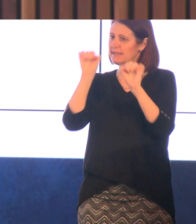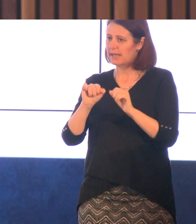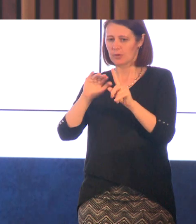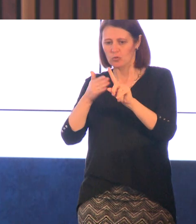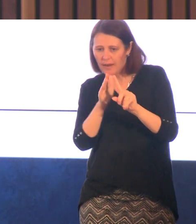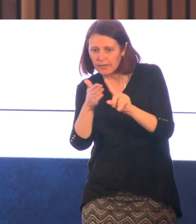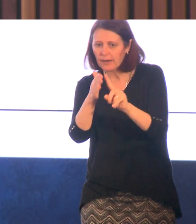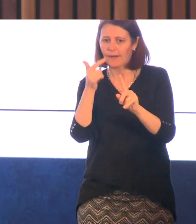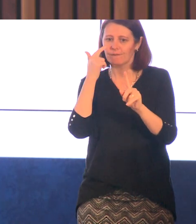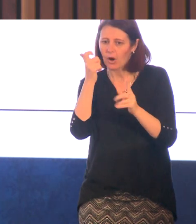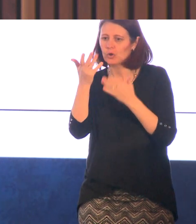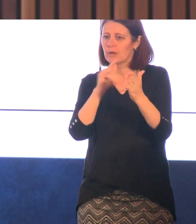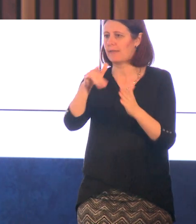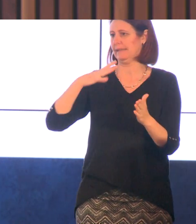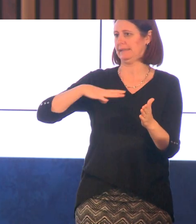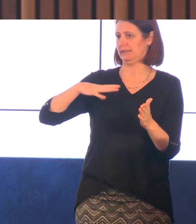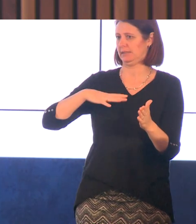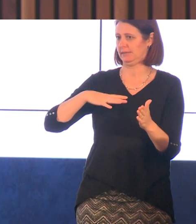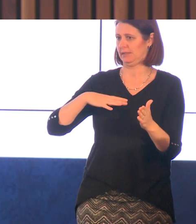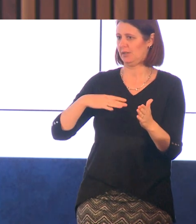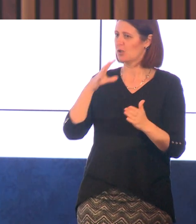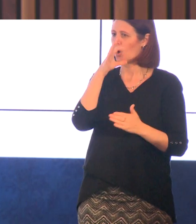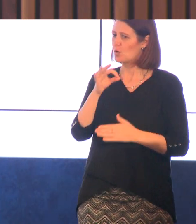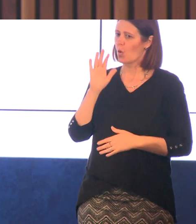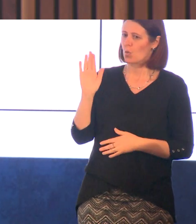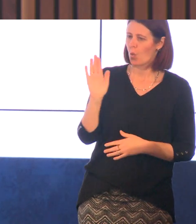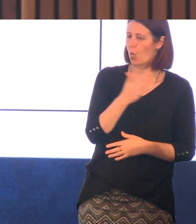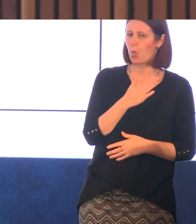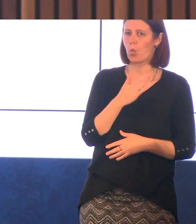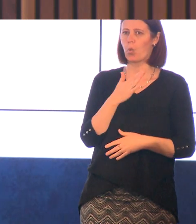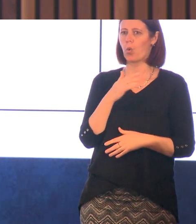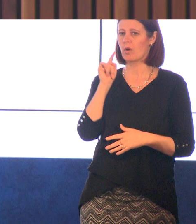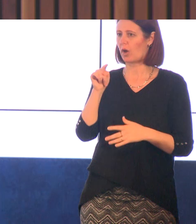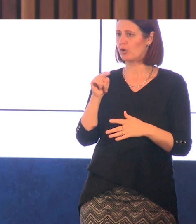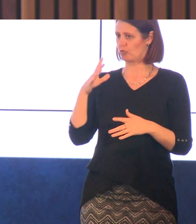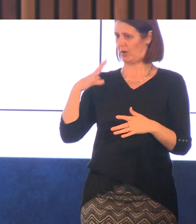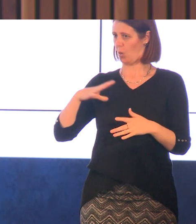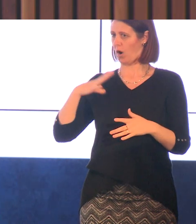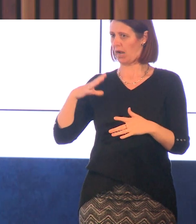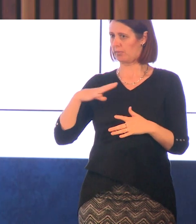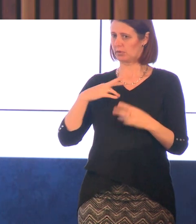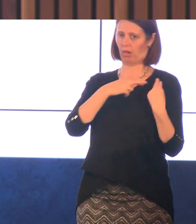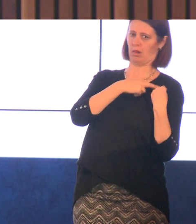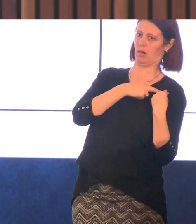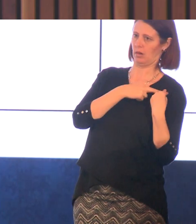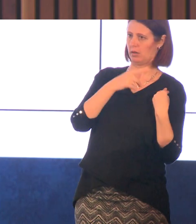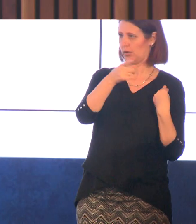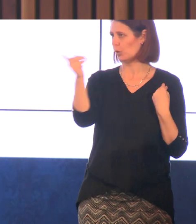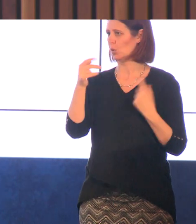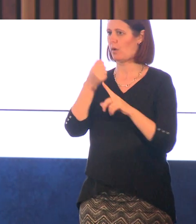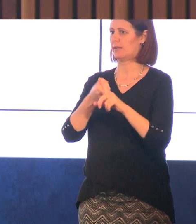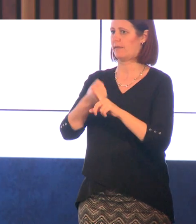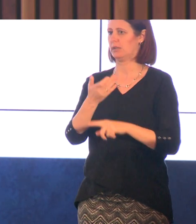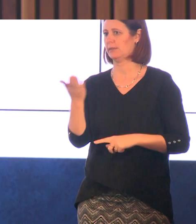and find the services they need, so that not all those requirements fall on you as